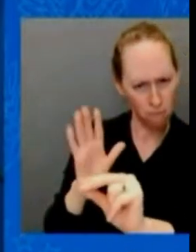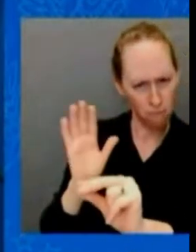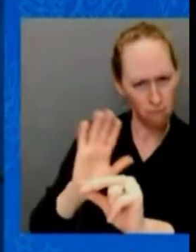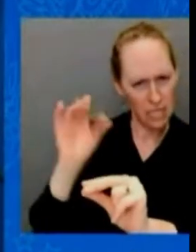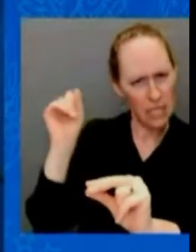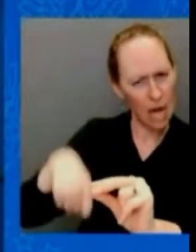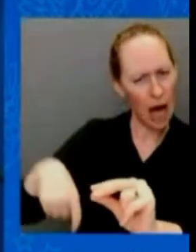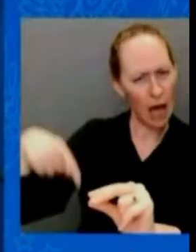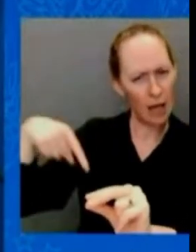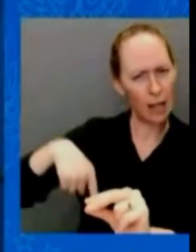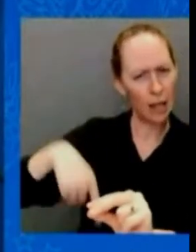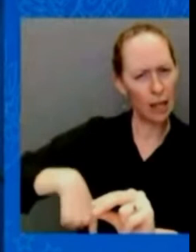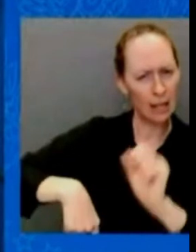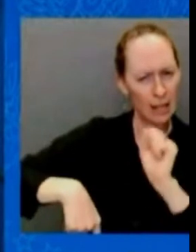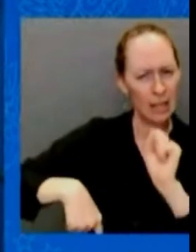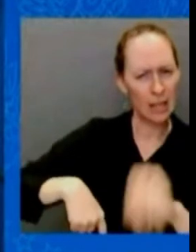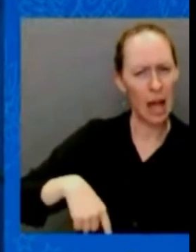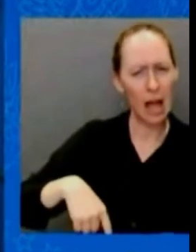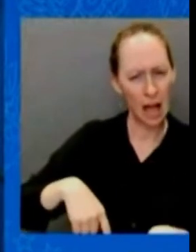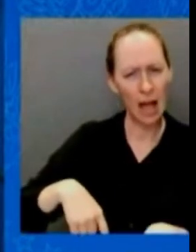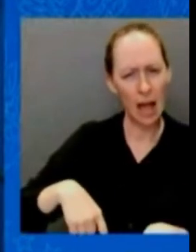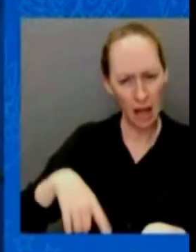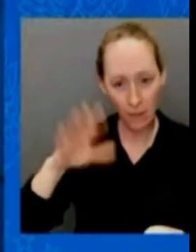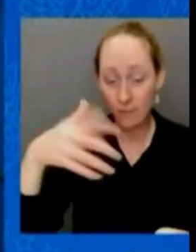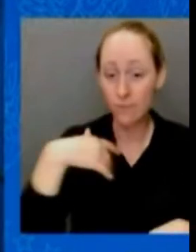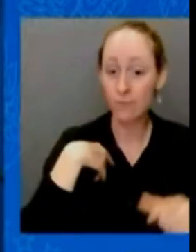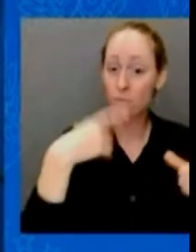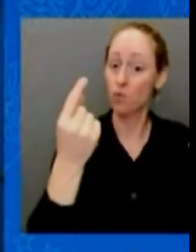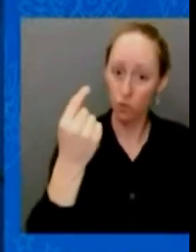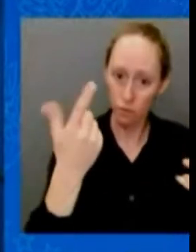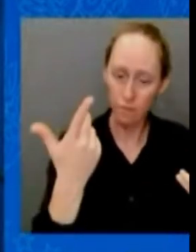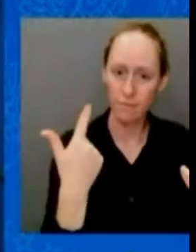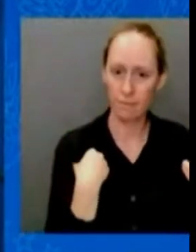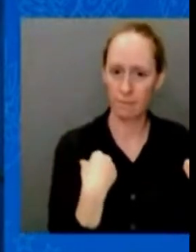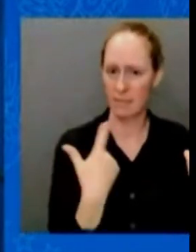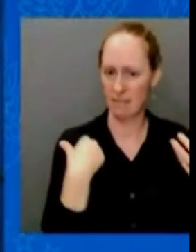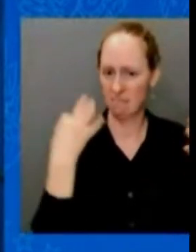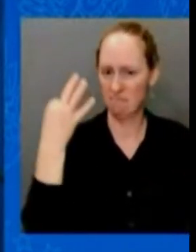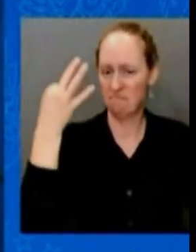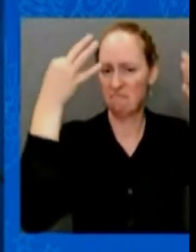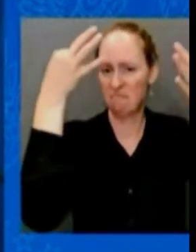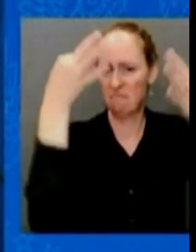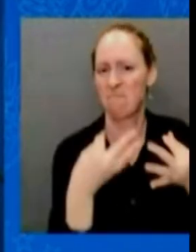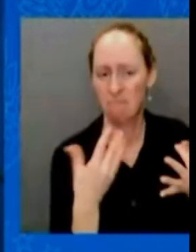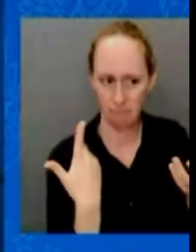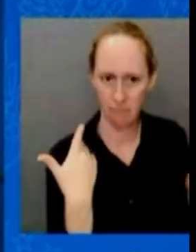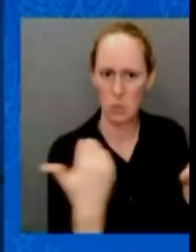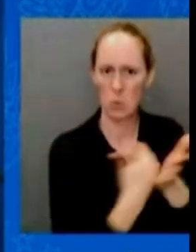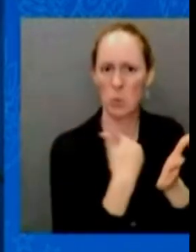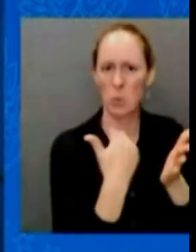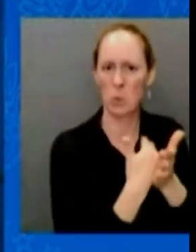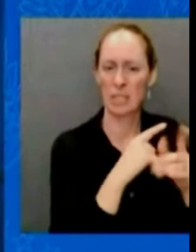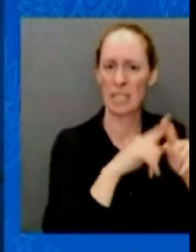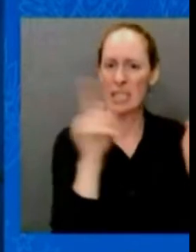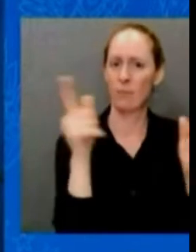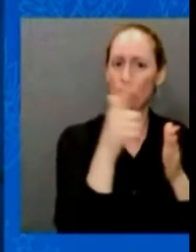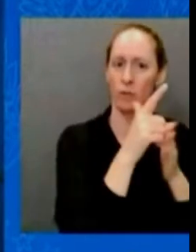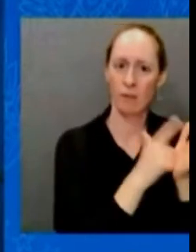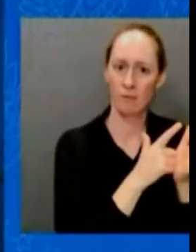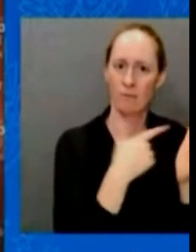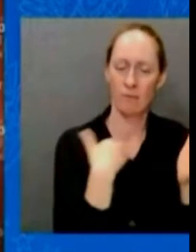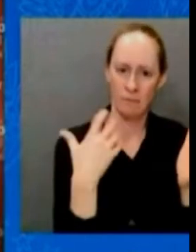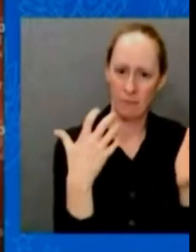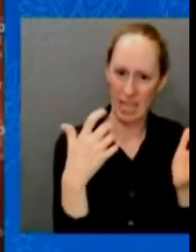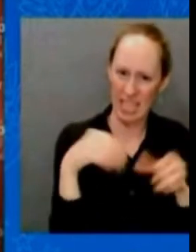and I thank Al Stirpe, our assemblyman, for being the quarterback who got this one into the end zone with the legislature. I thank